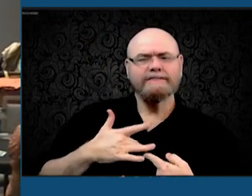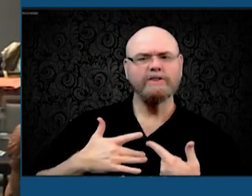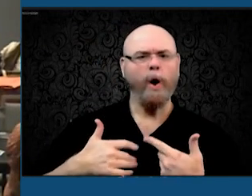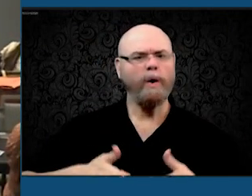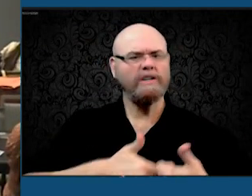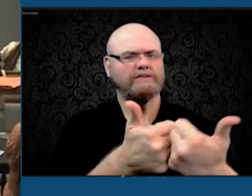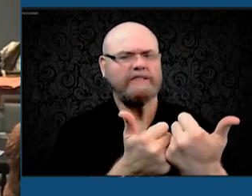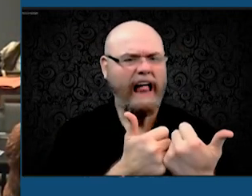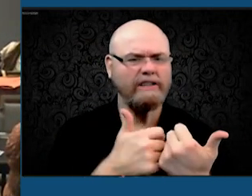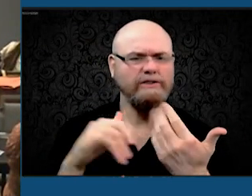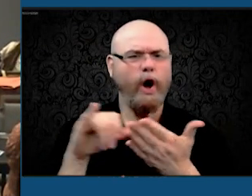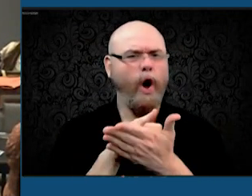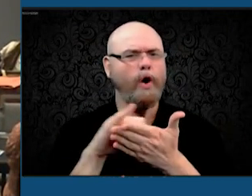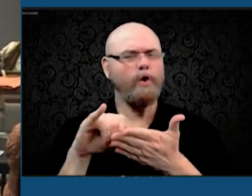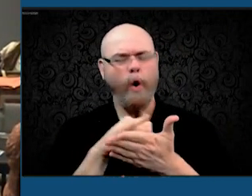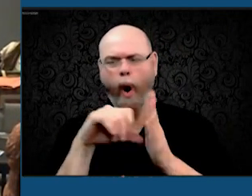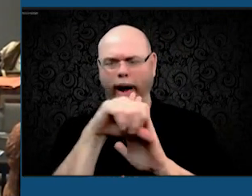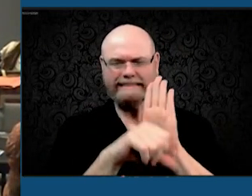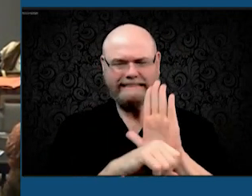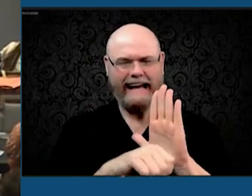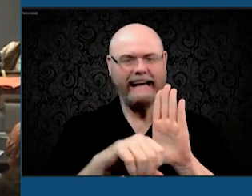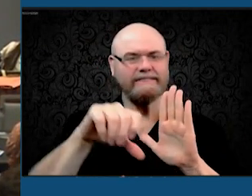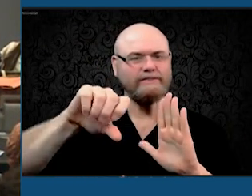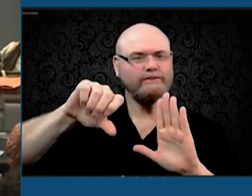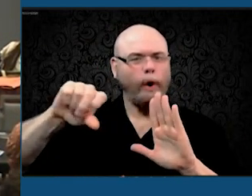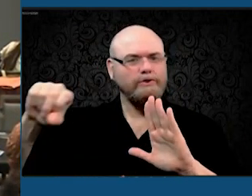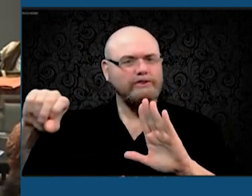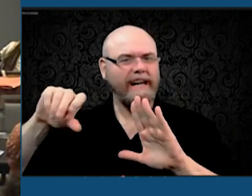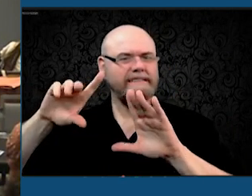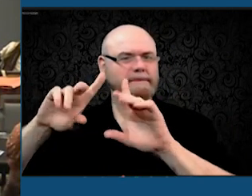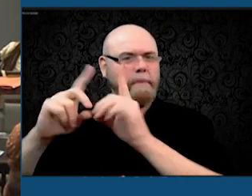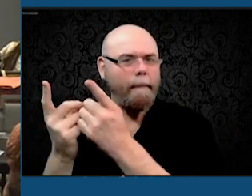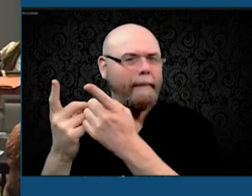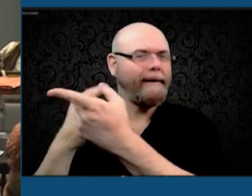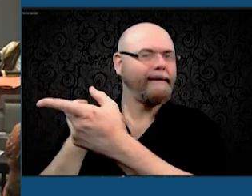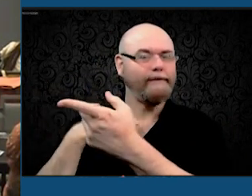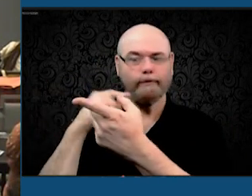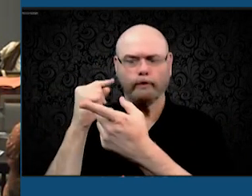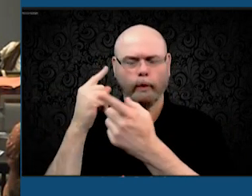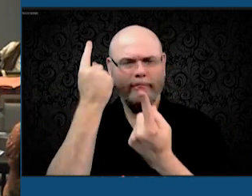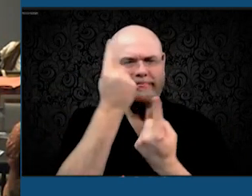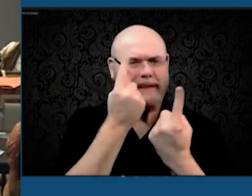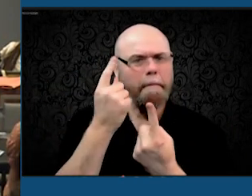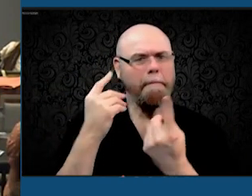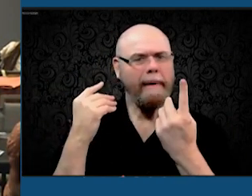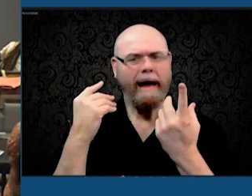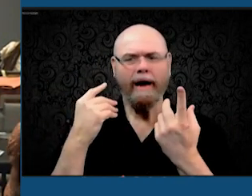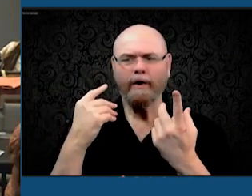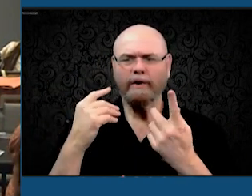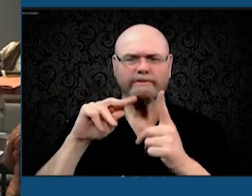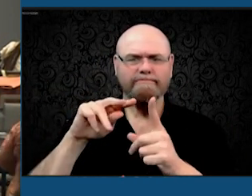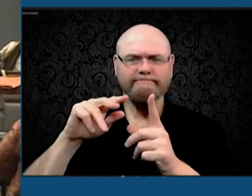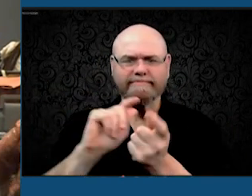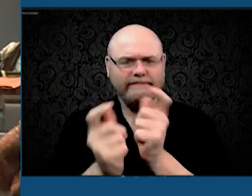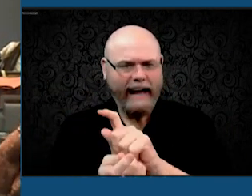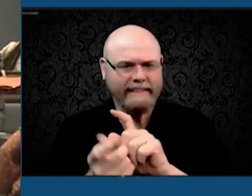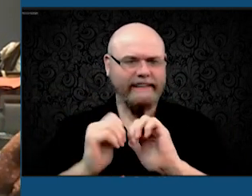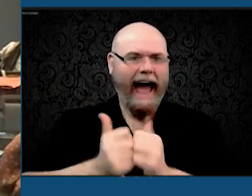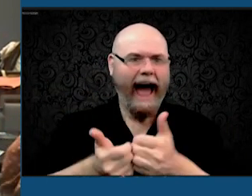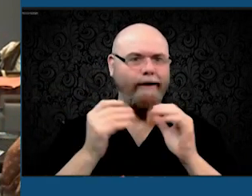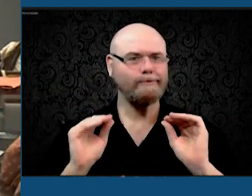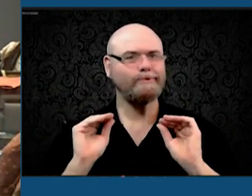Association for Reading and Social Studies back at that time to think differently about teaching social studies. Why don't we make